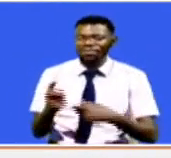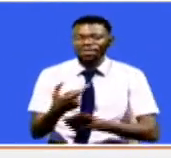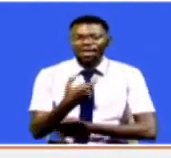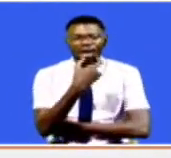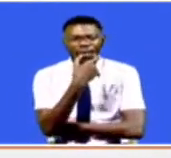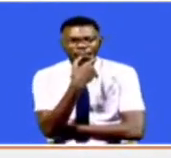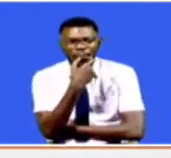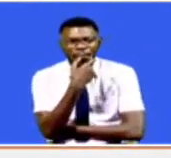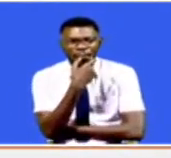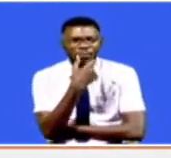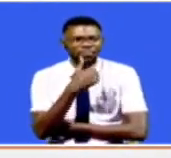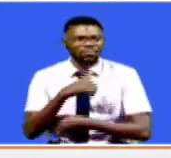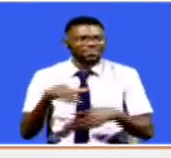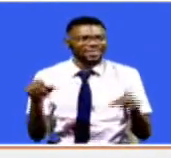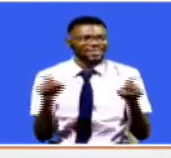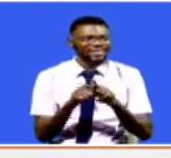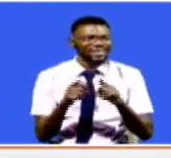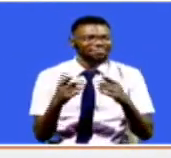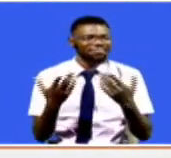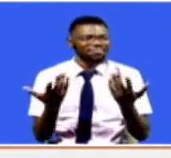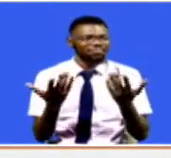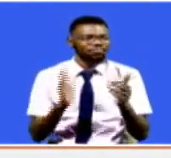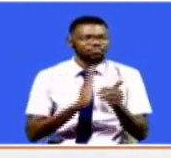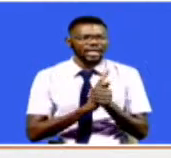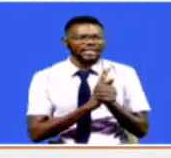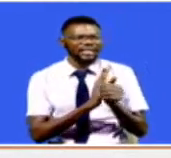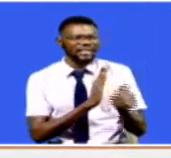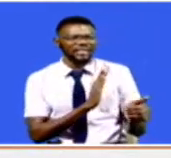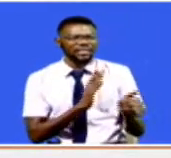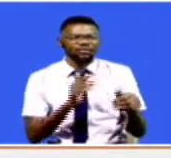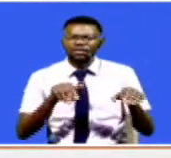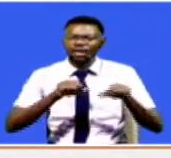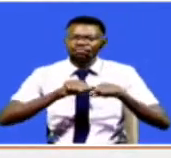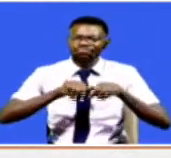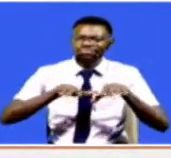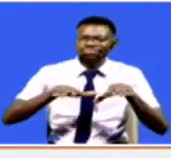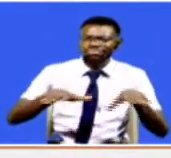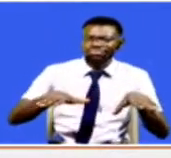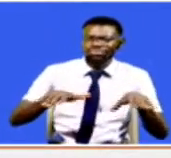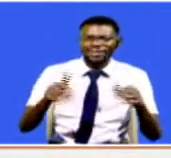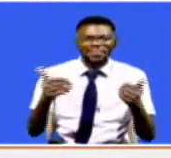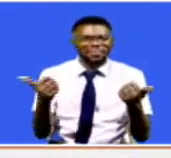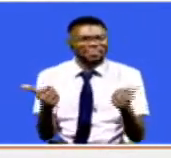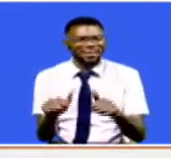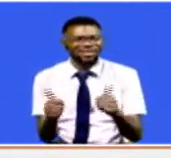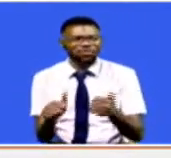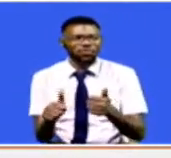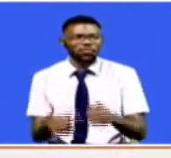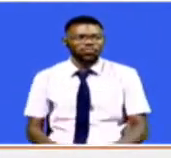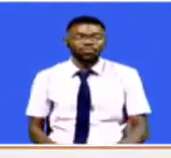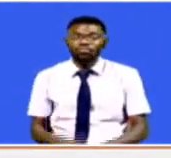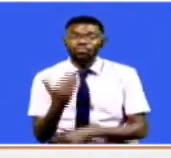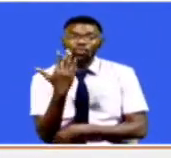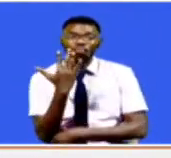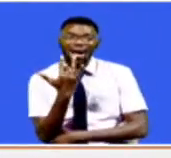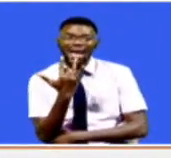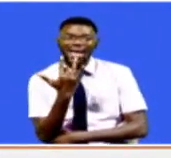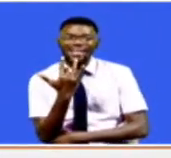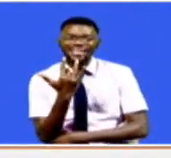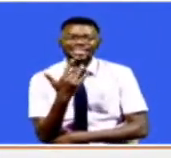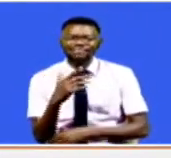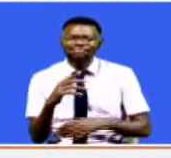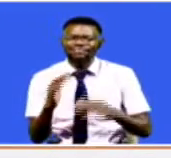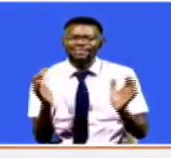general, a skill that we have not been able to spread as wide as we would have wished, simply because the